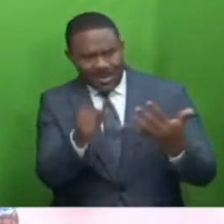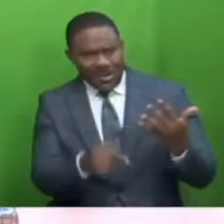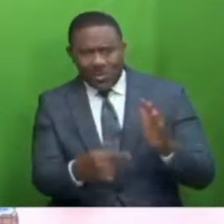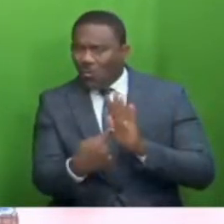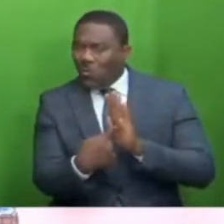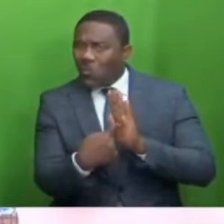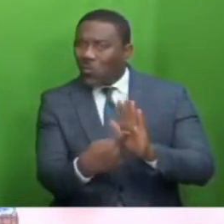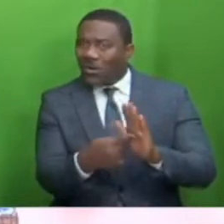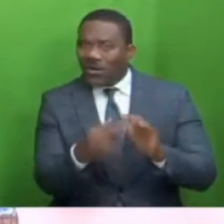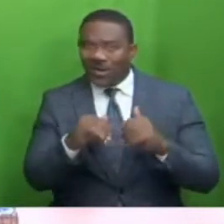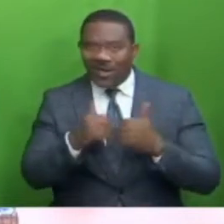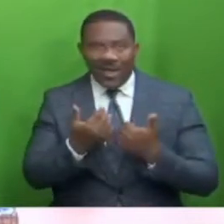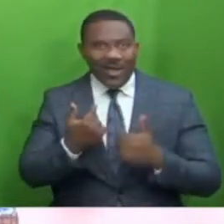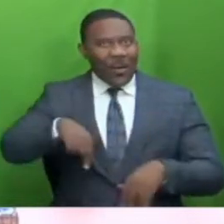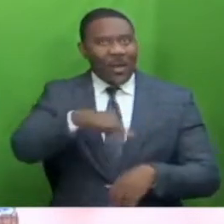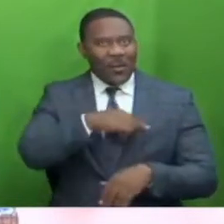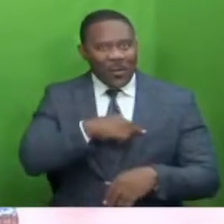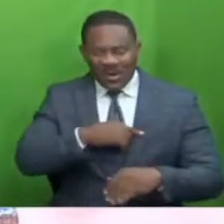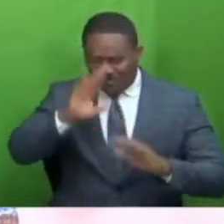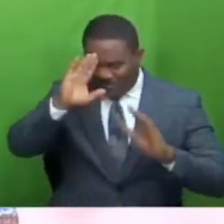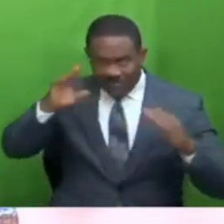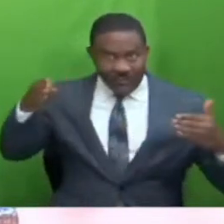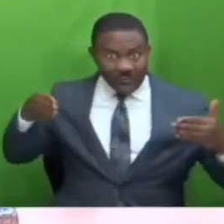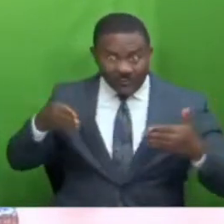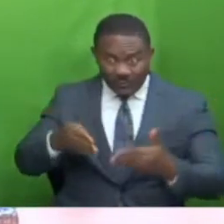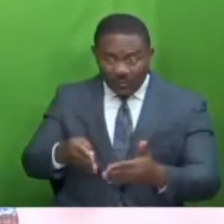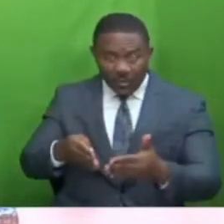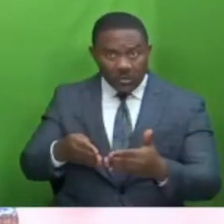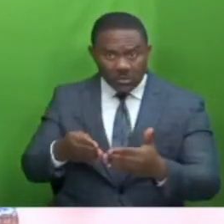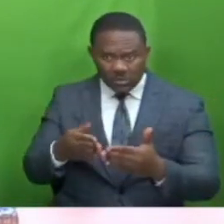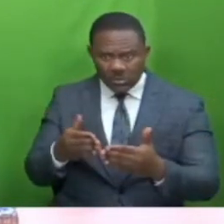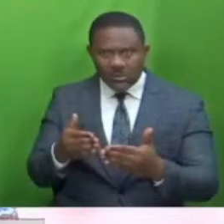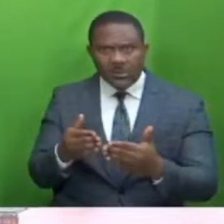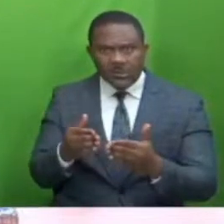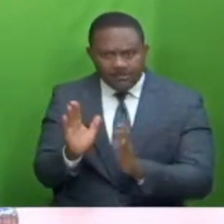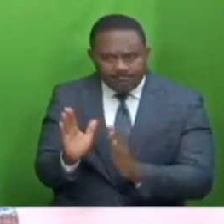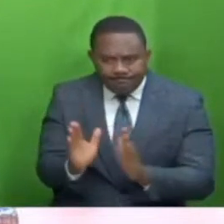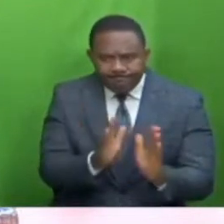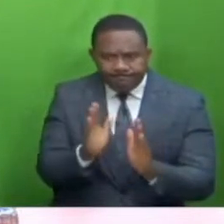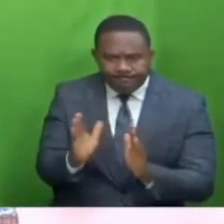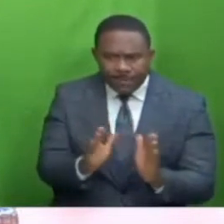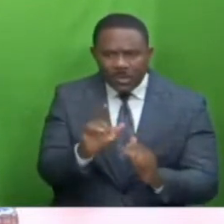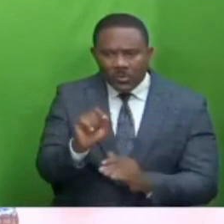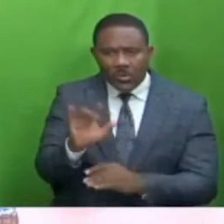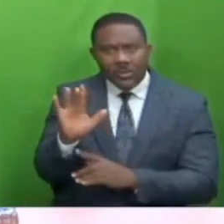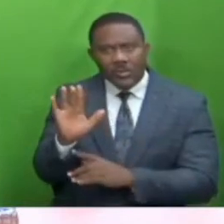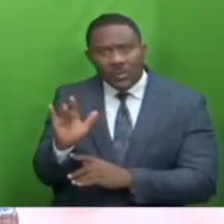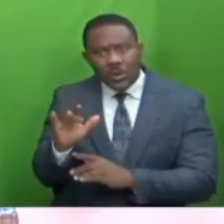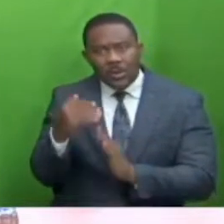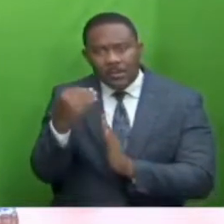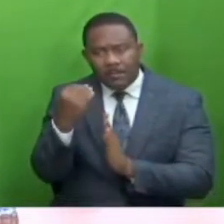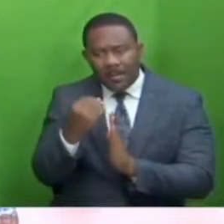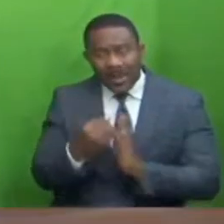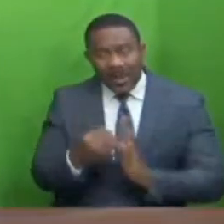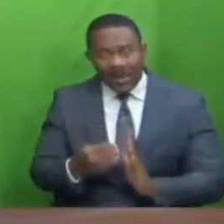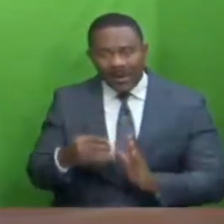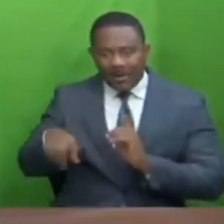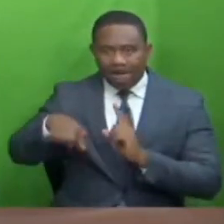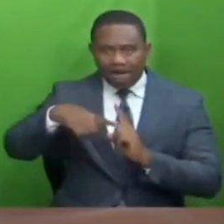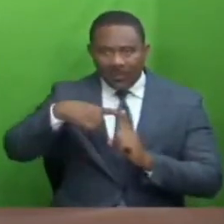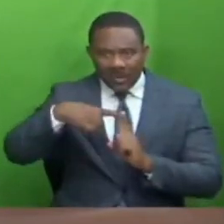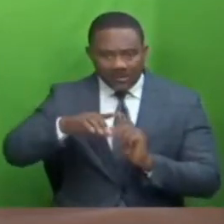of focused implementation of all the measures we presented in the 2023 budget and the positive